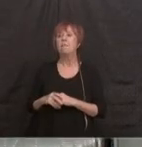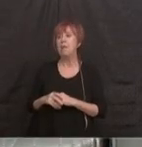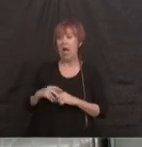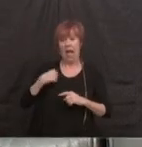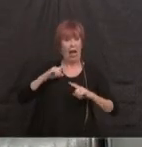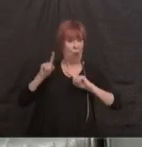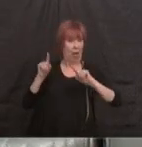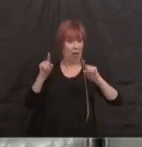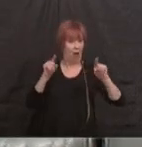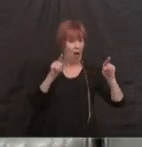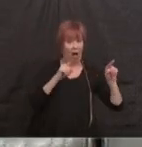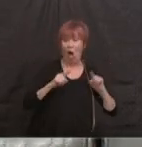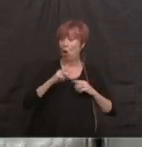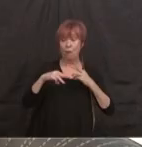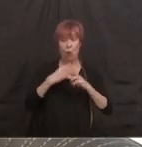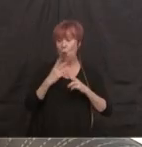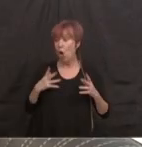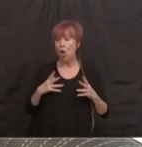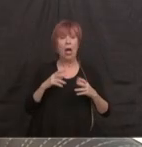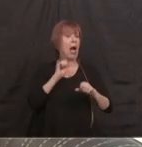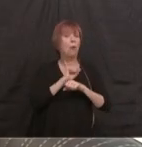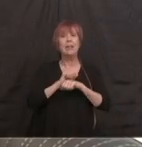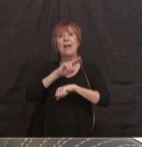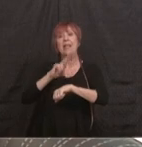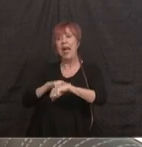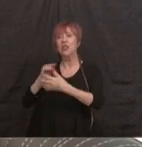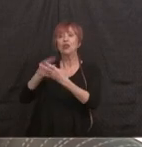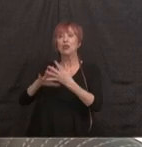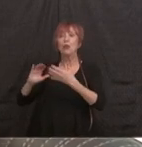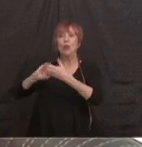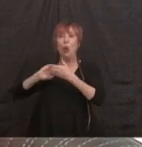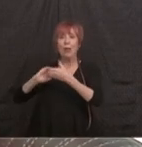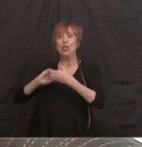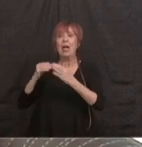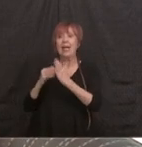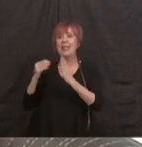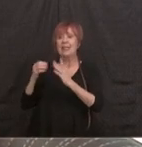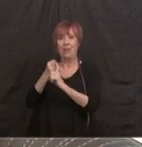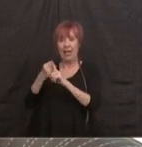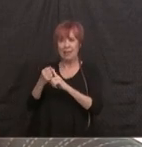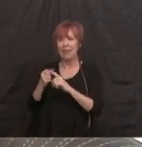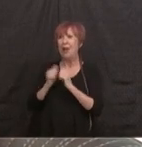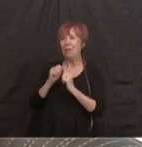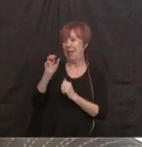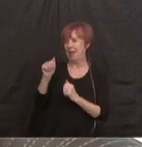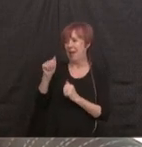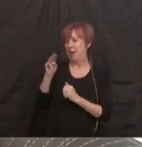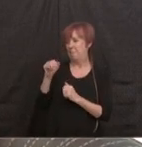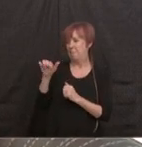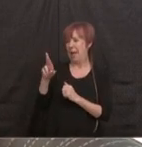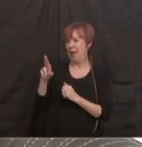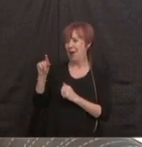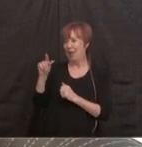the world. I worked on the National Student Coalition Against Harassment when I was in college with Mayor Garcetti, actually, when we were young kids long